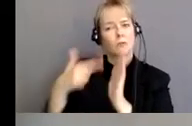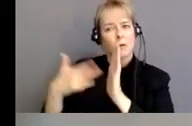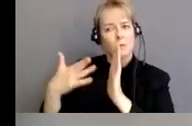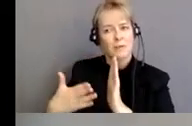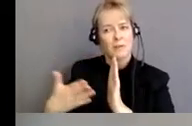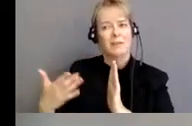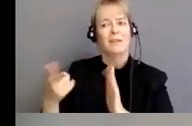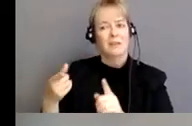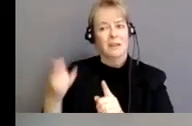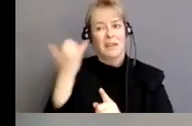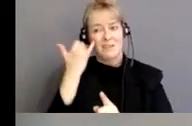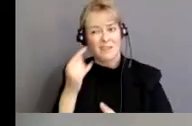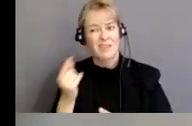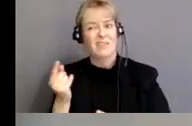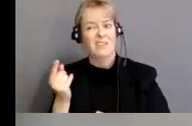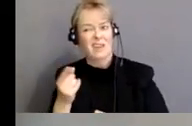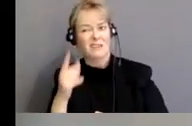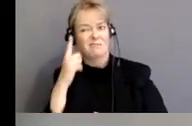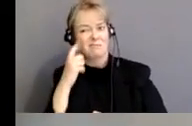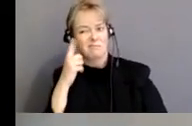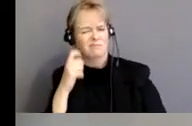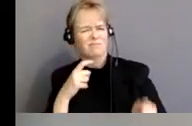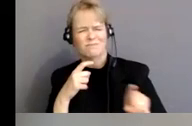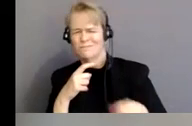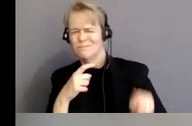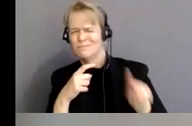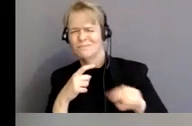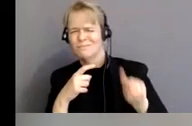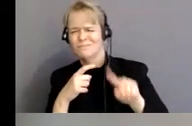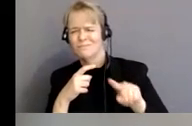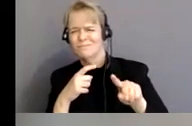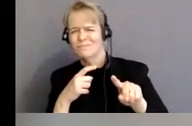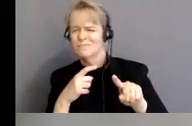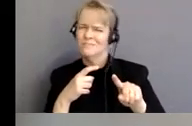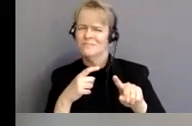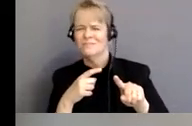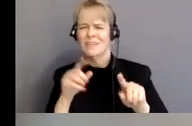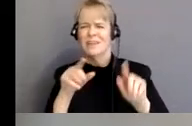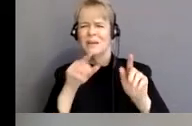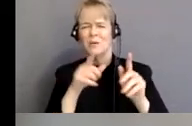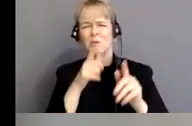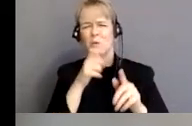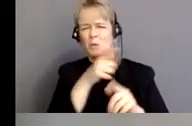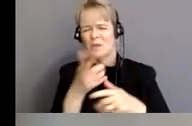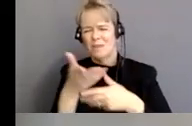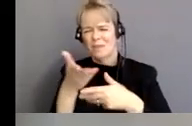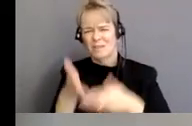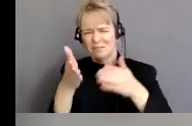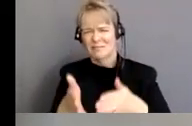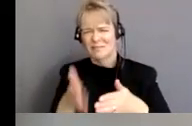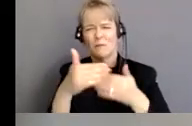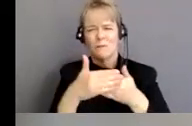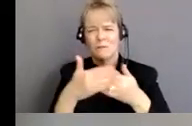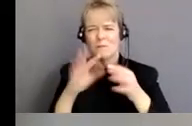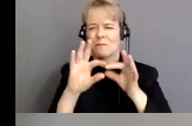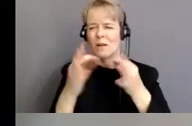issue, perhaps they're thinking, oh my goodness, there's a case of financial abuse. There's a problem here. I need to